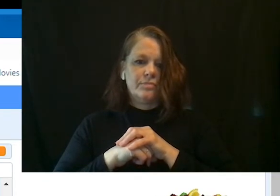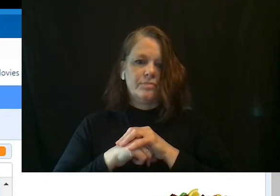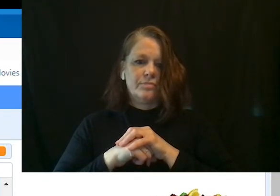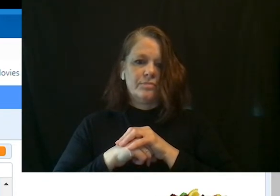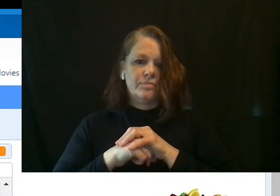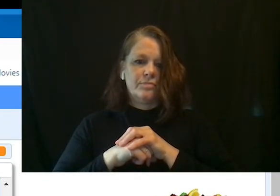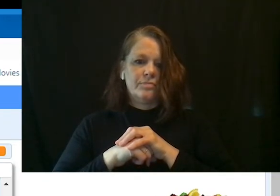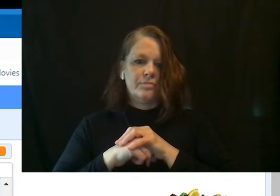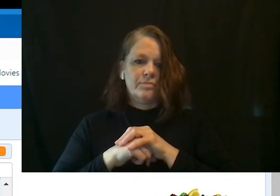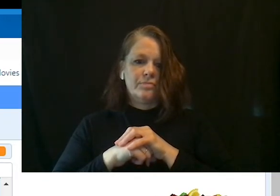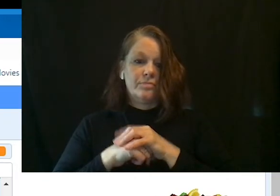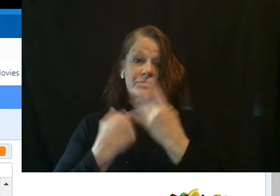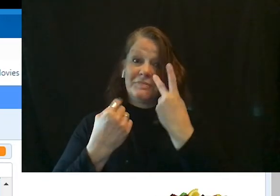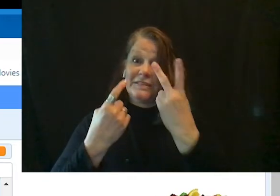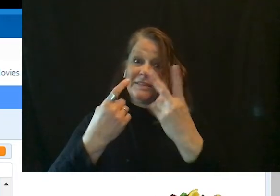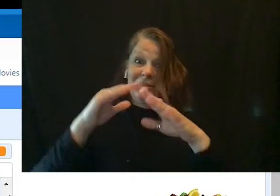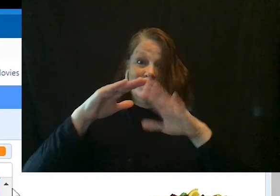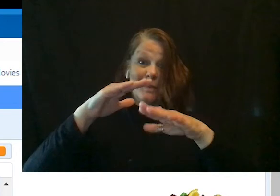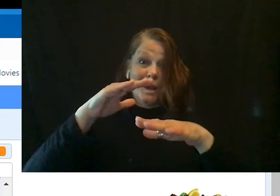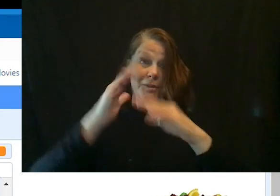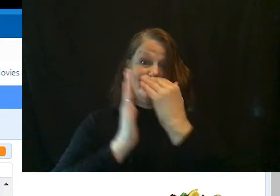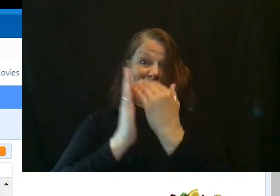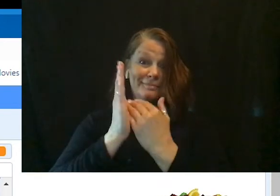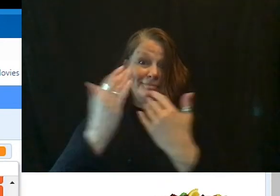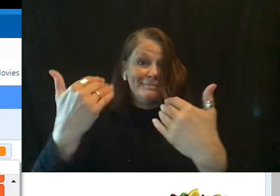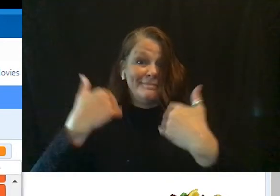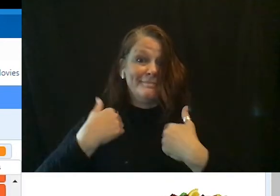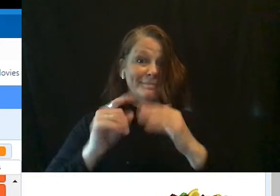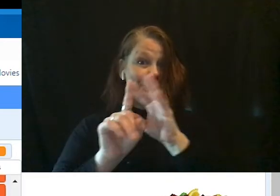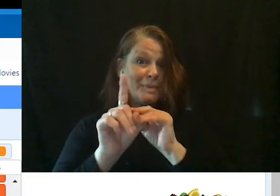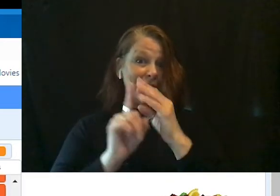So now that's bananas.